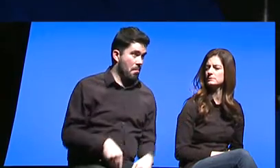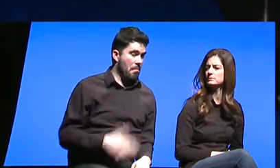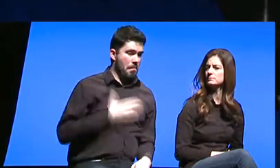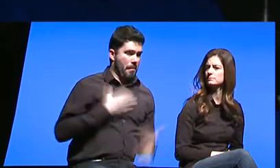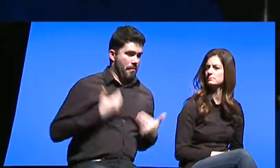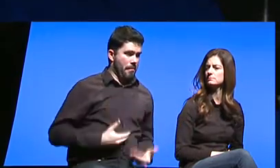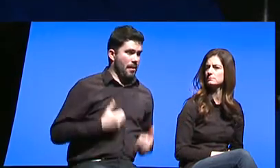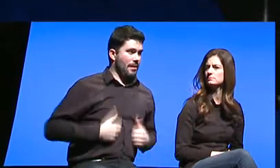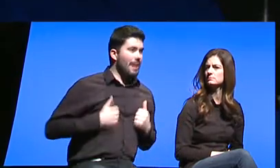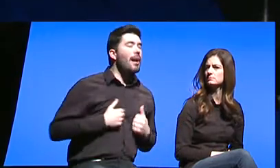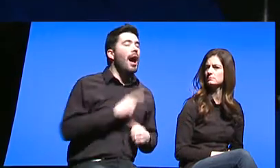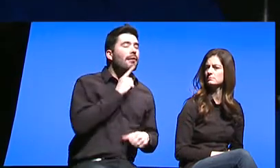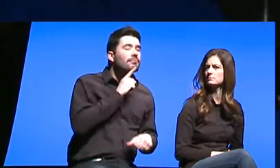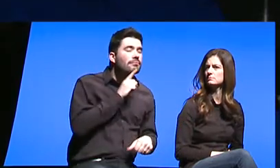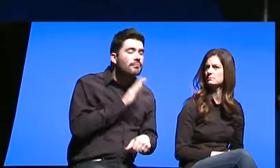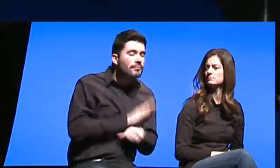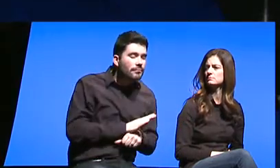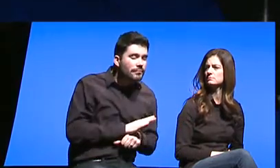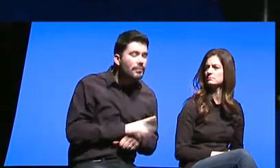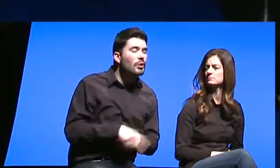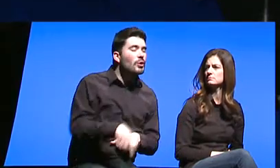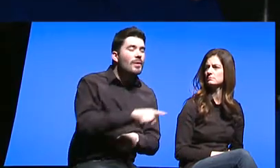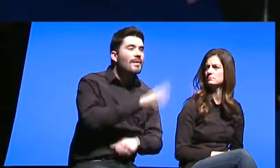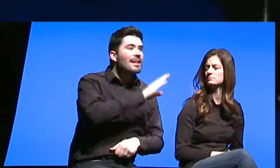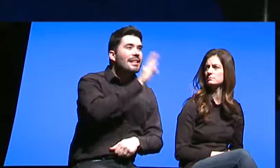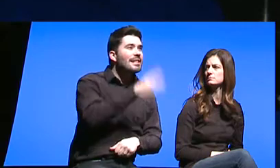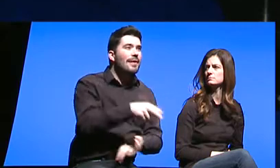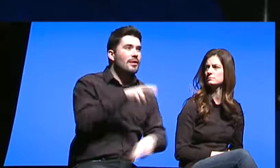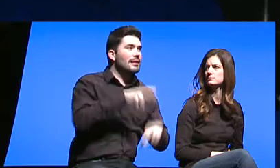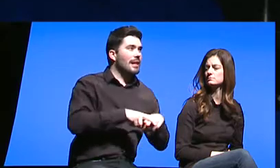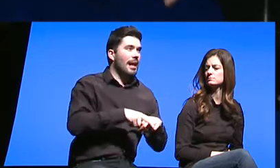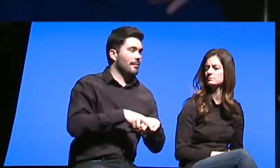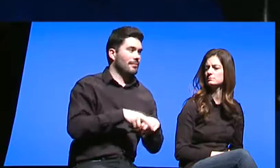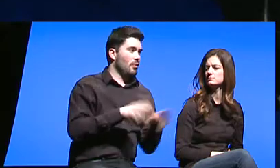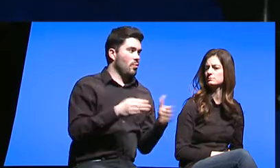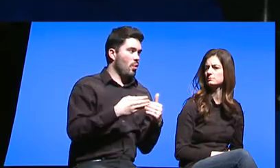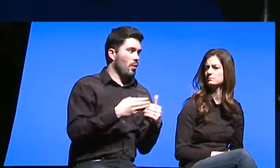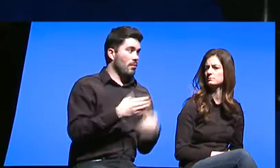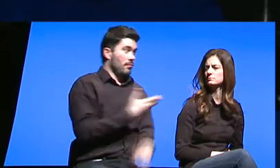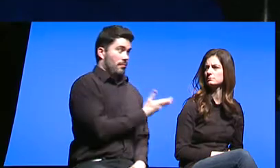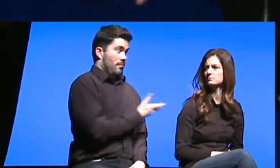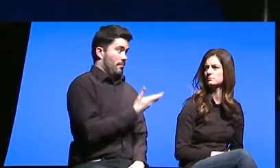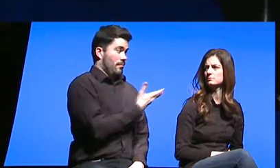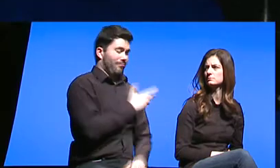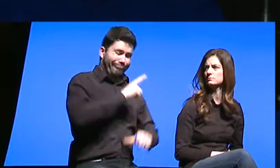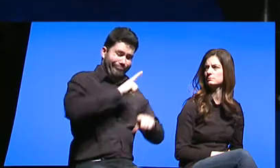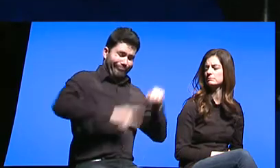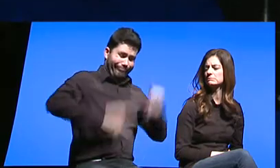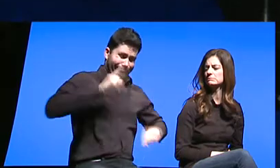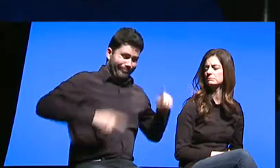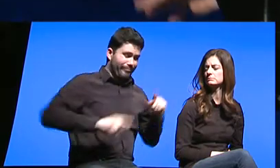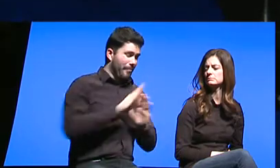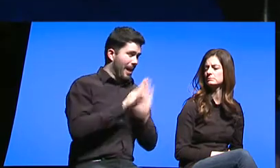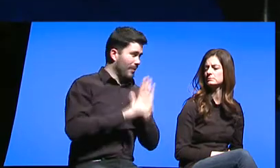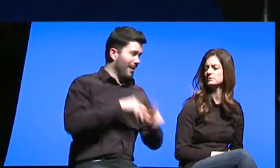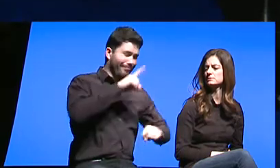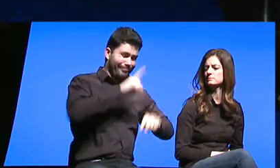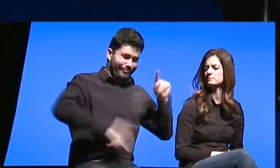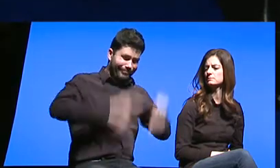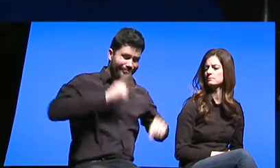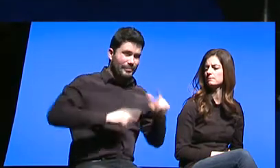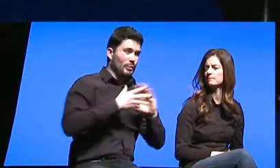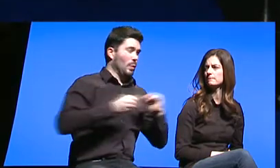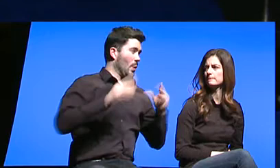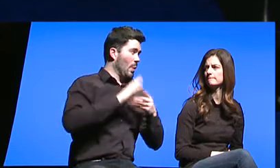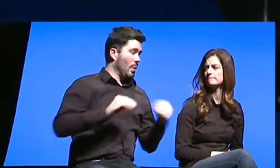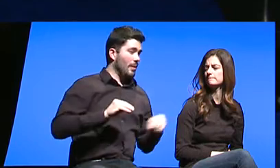guarantee you've never sat in a room where you heard five of us with completely different stories, five Muslim Americans from different backgrounds telling their story